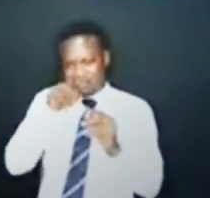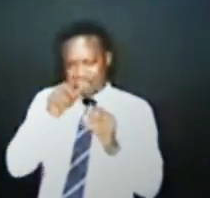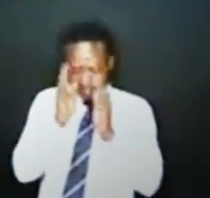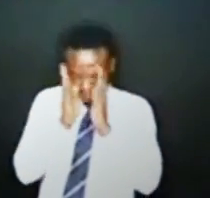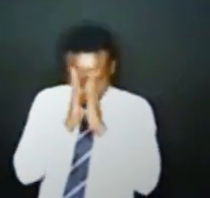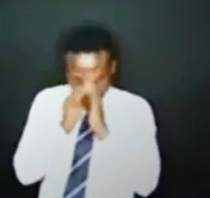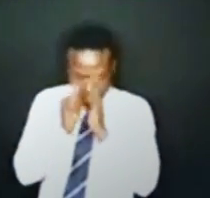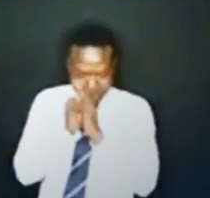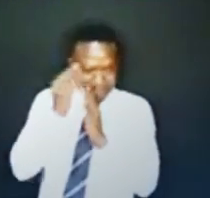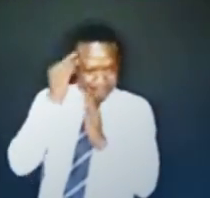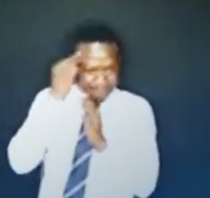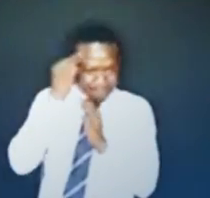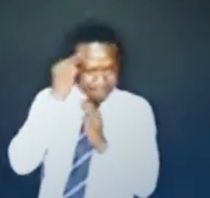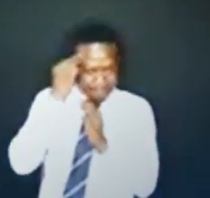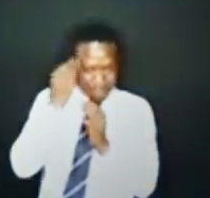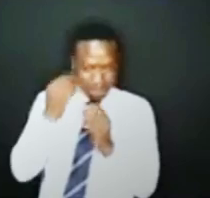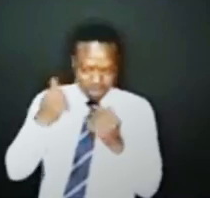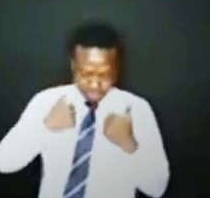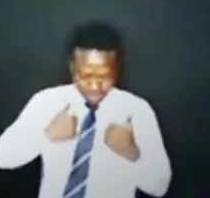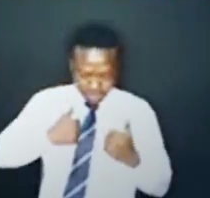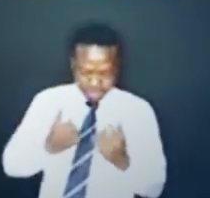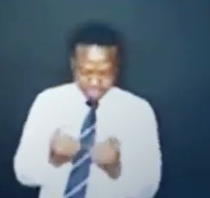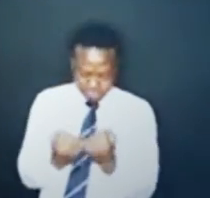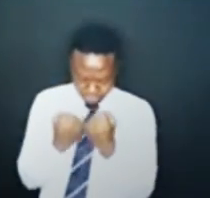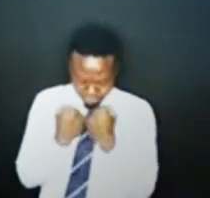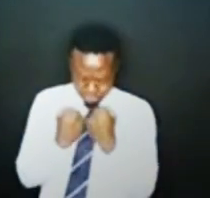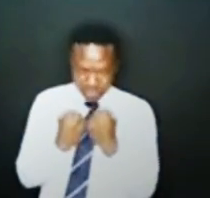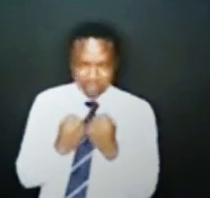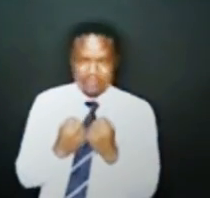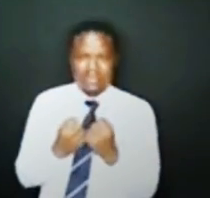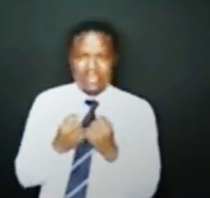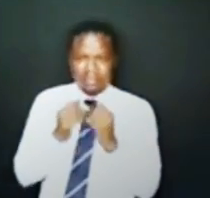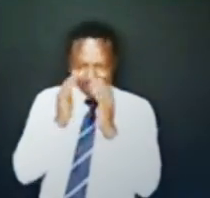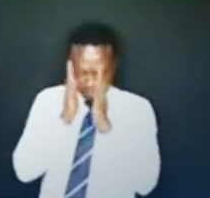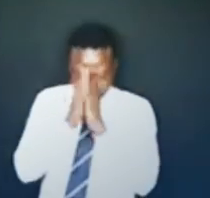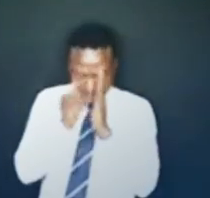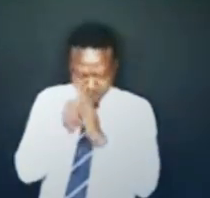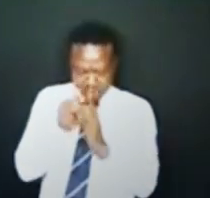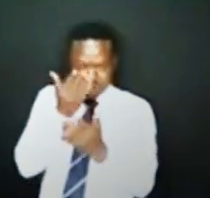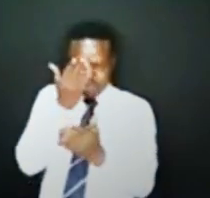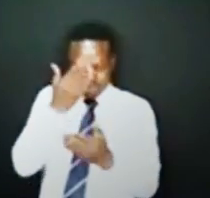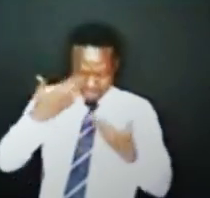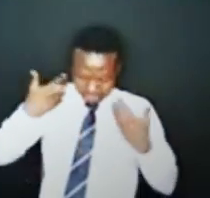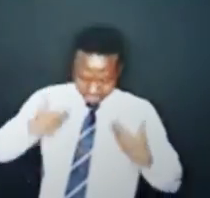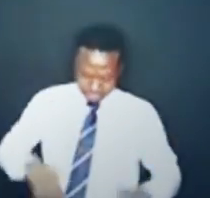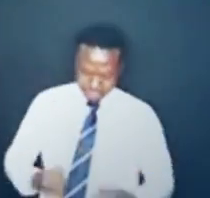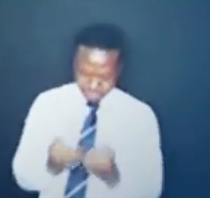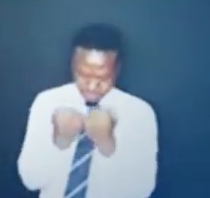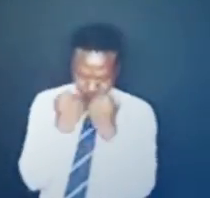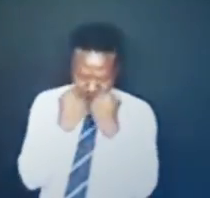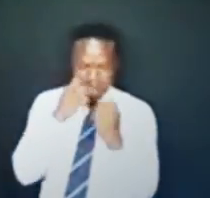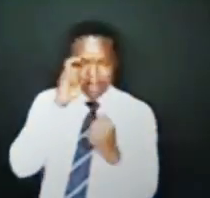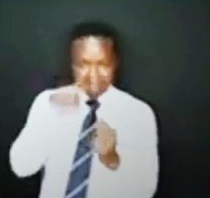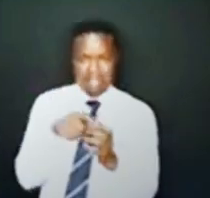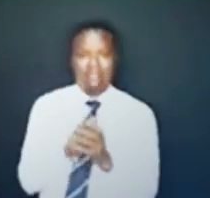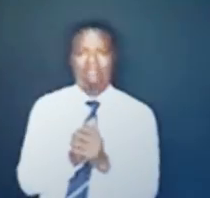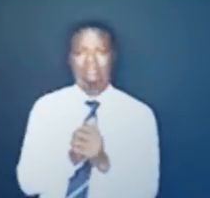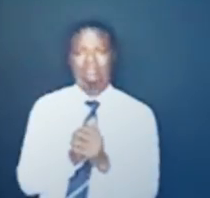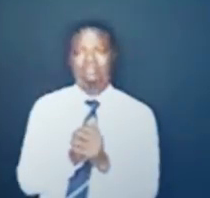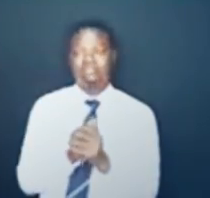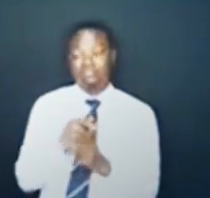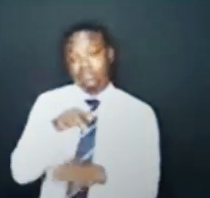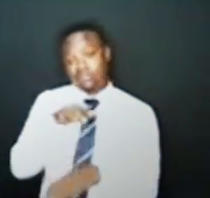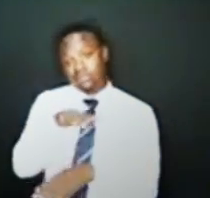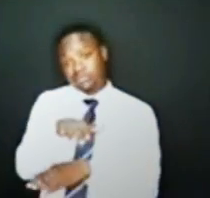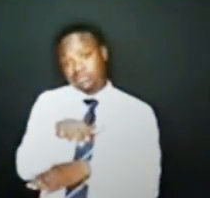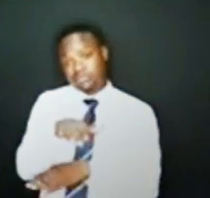stronger, man. Pray to be a stronger person. So this evening I'll